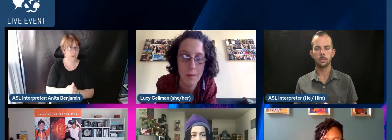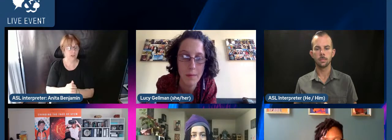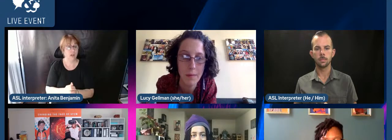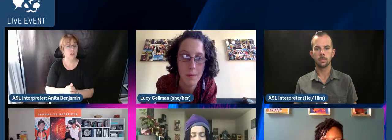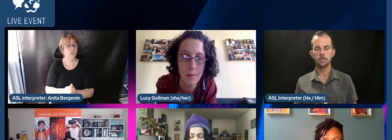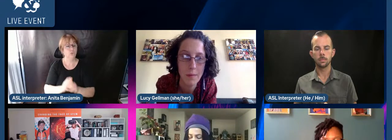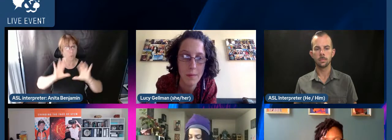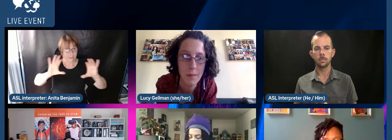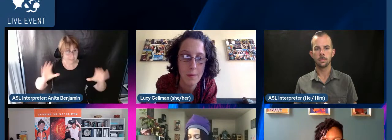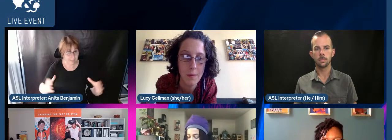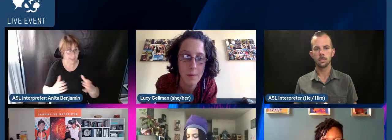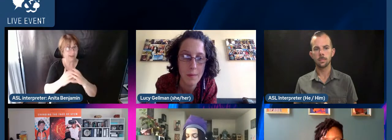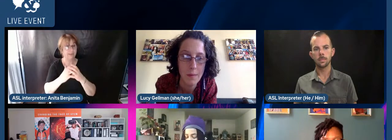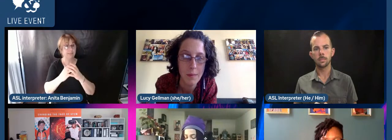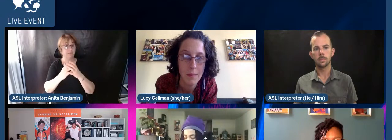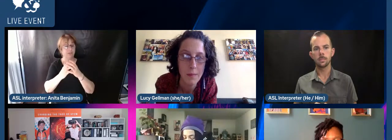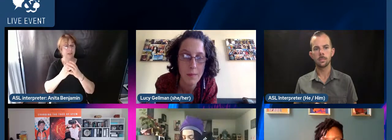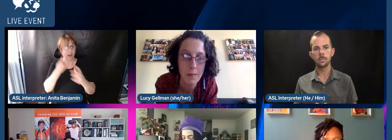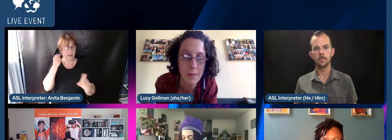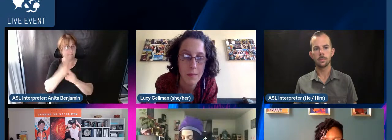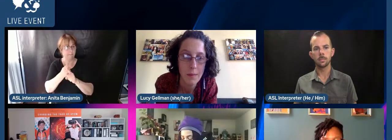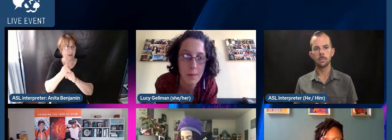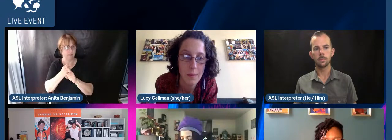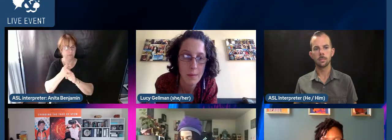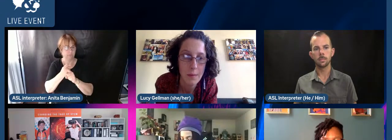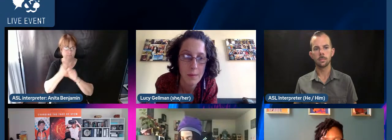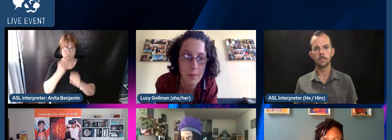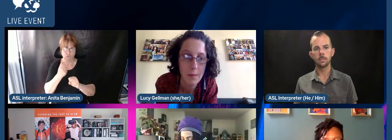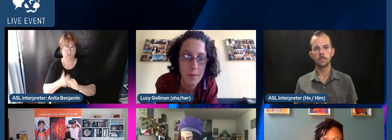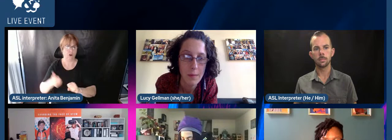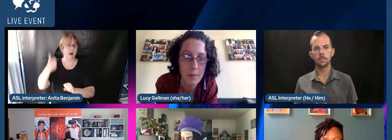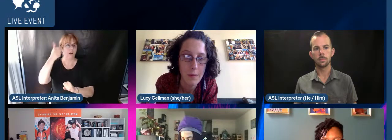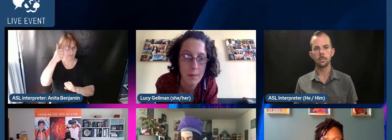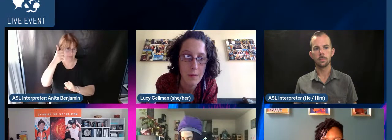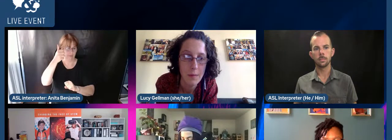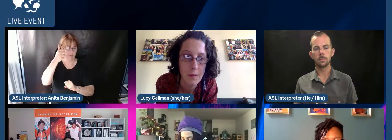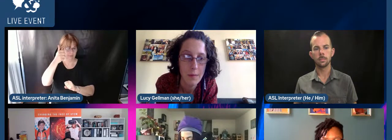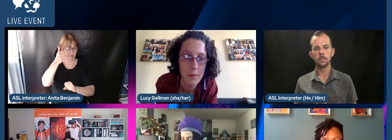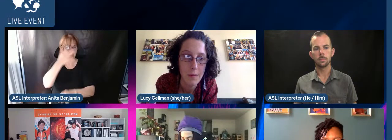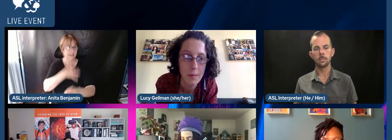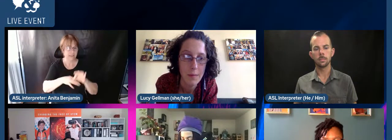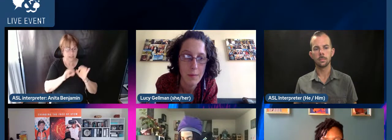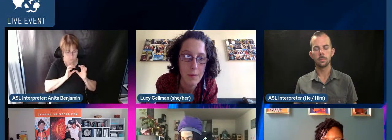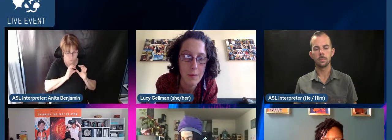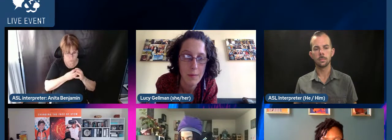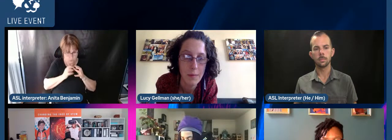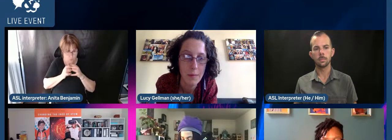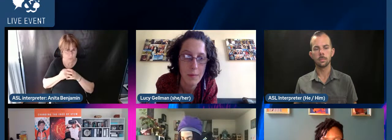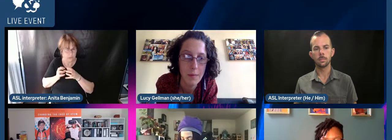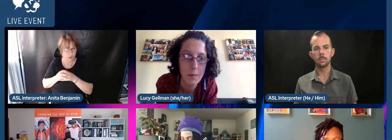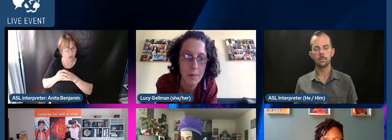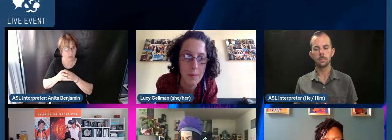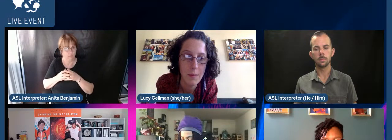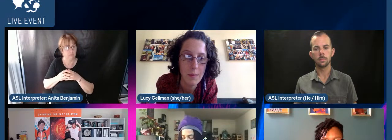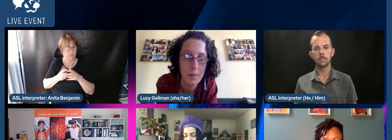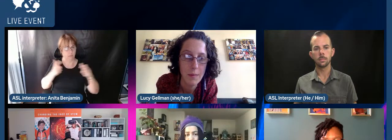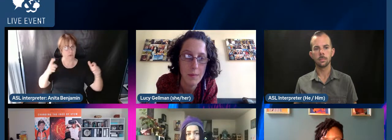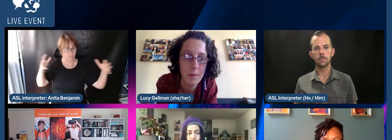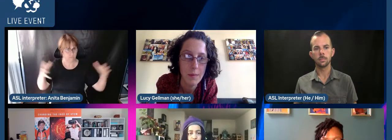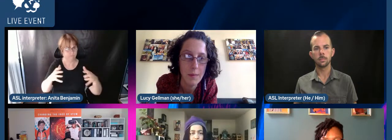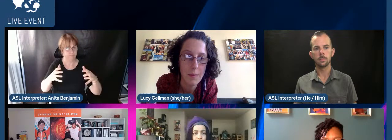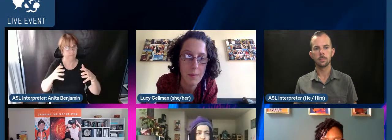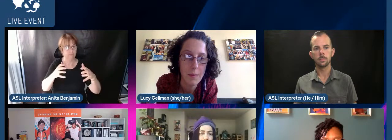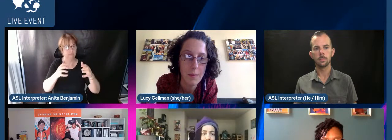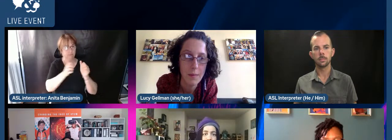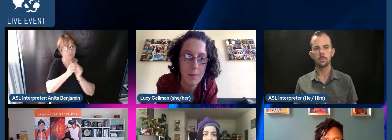impact than we can do with little groups. And I think that that is where